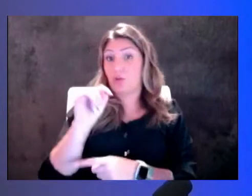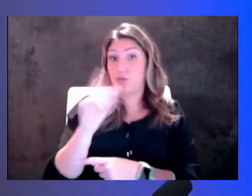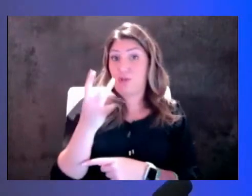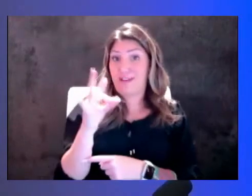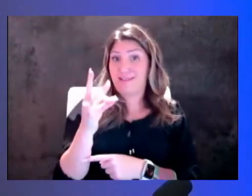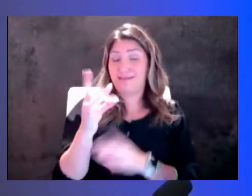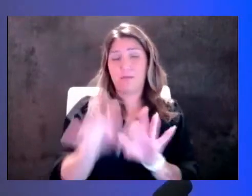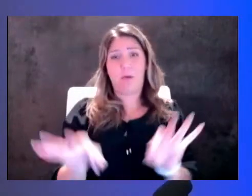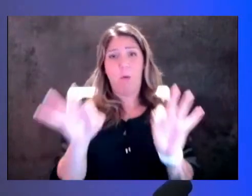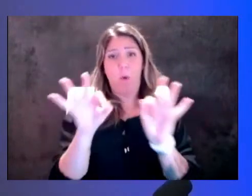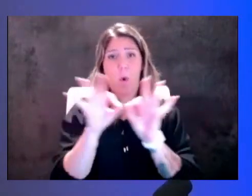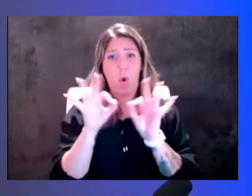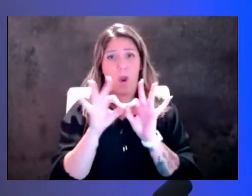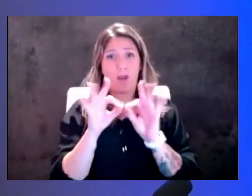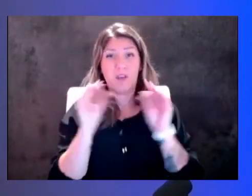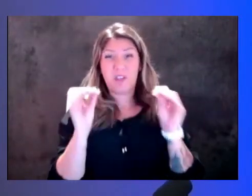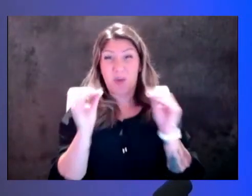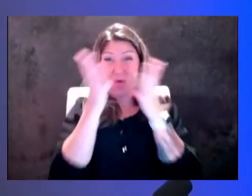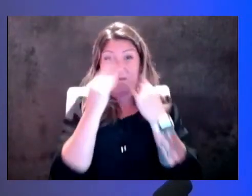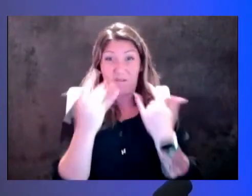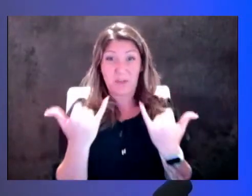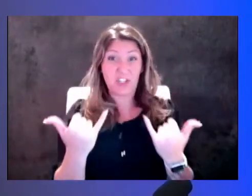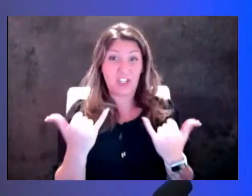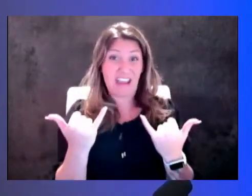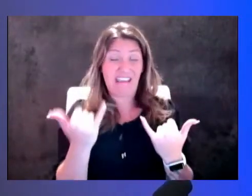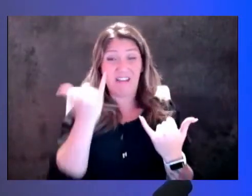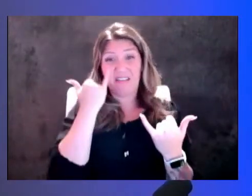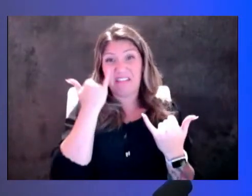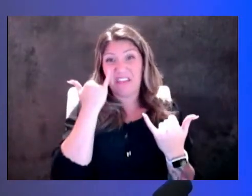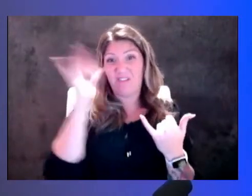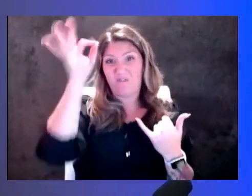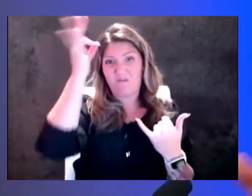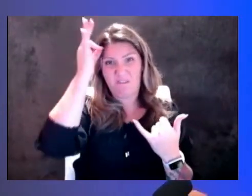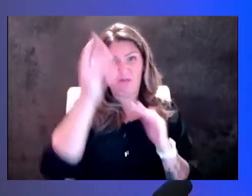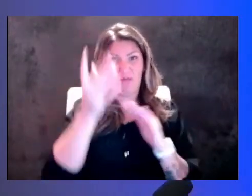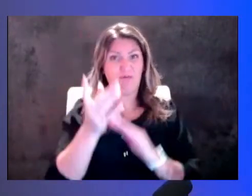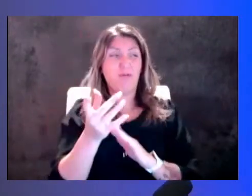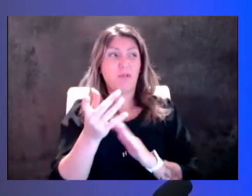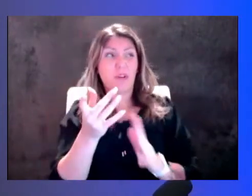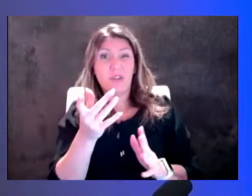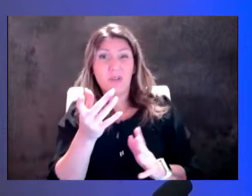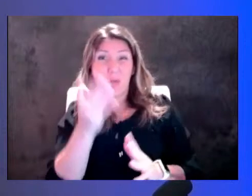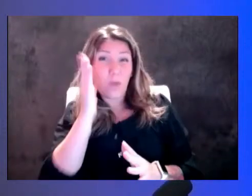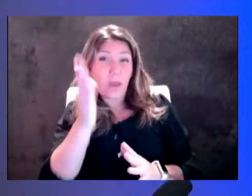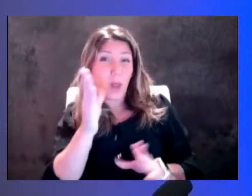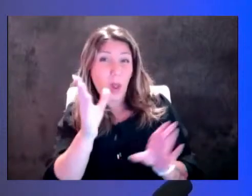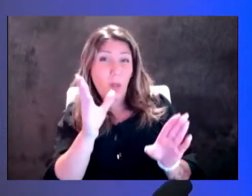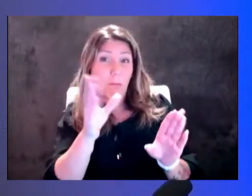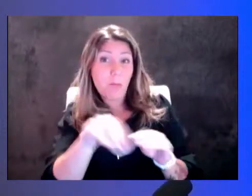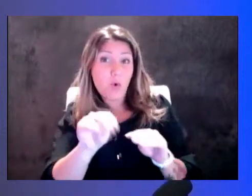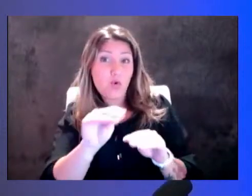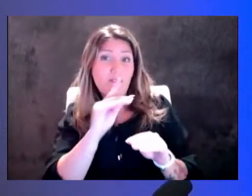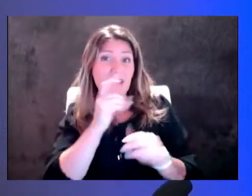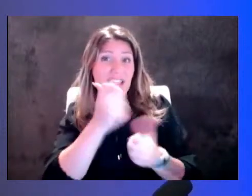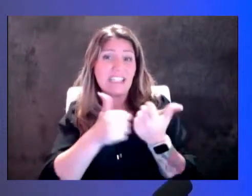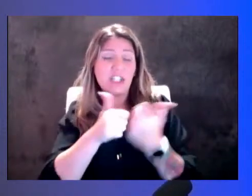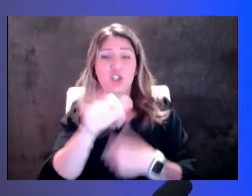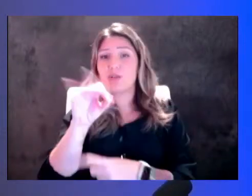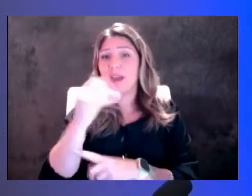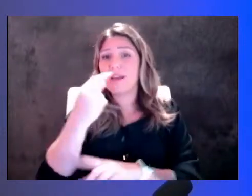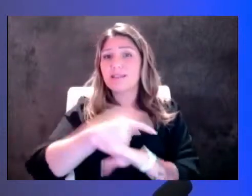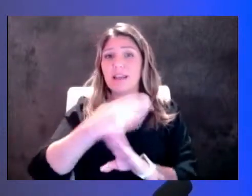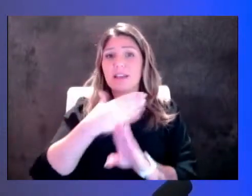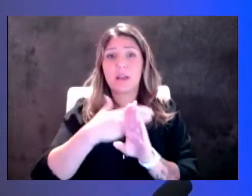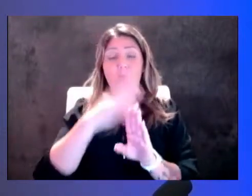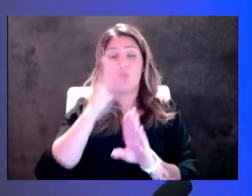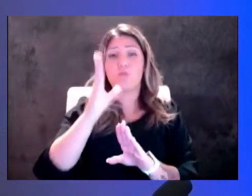information right now if the federal government is going to move. If they do, they move every 90 days. And that would bring us into February, which is a really good